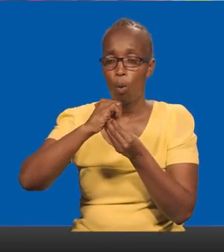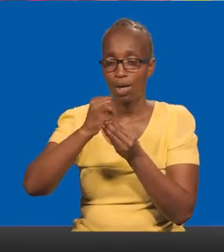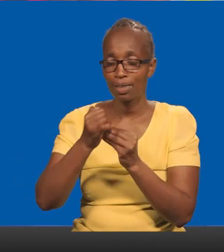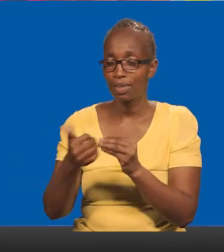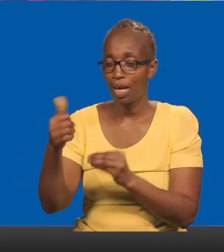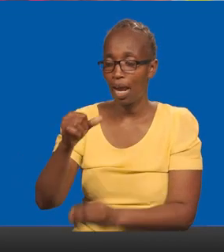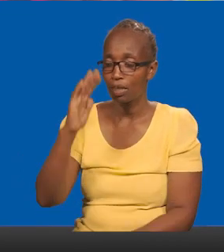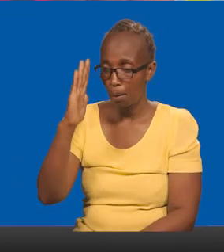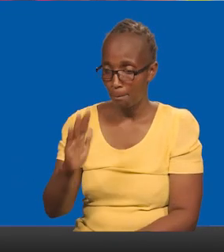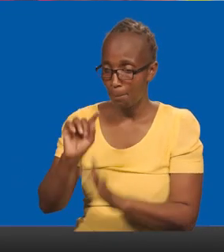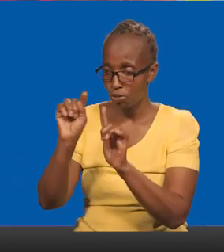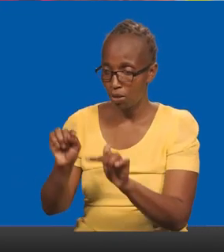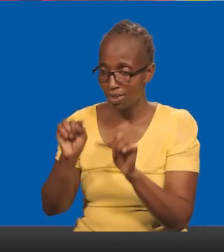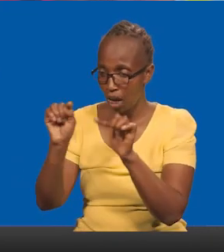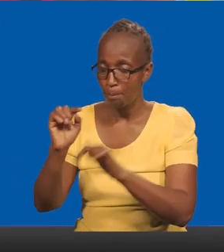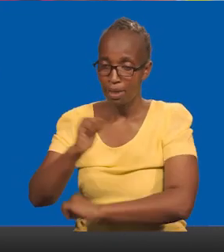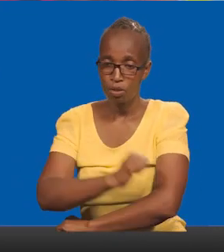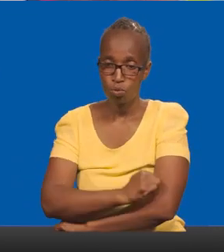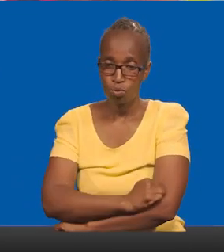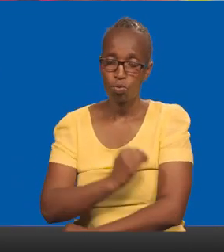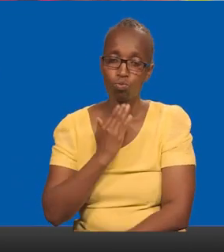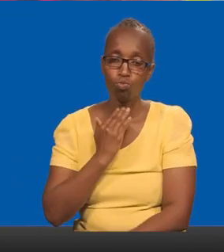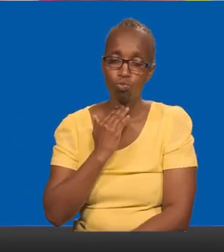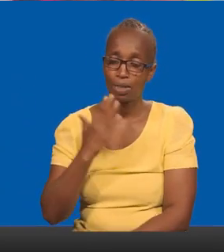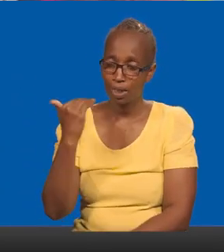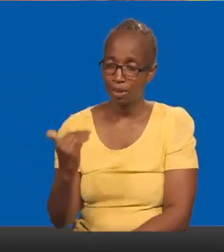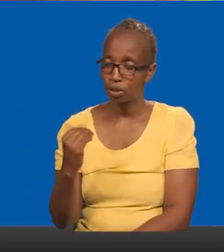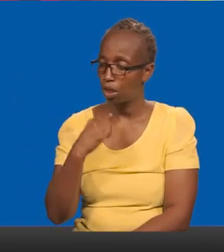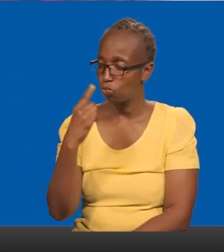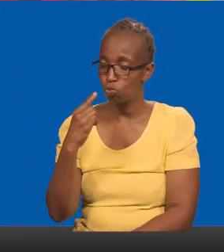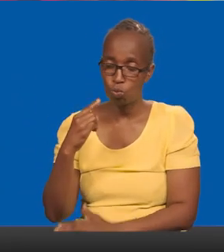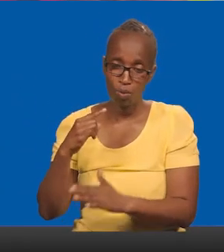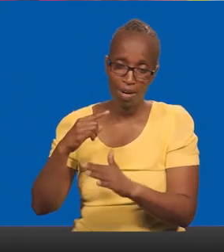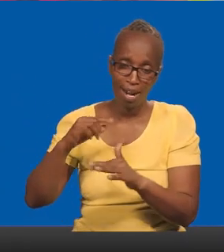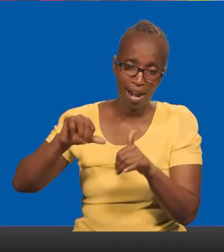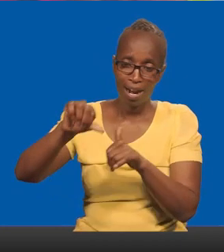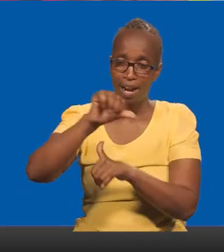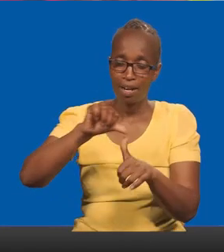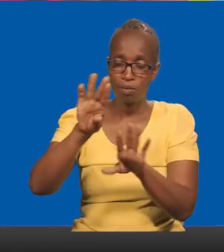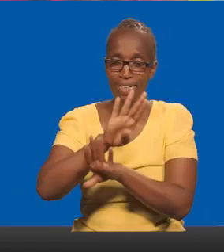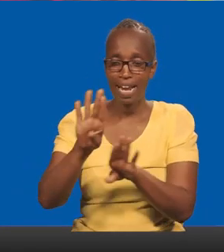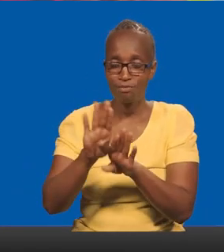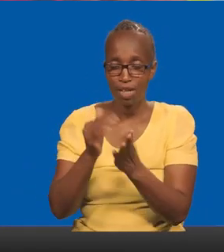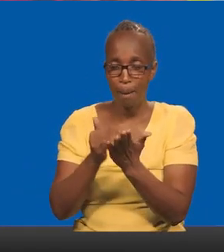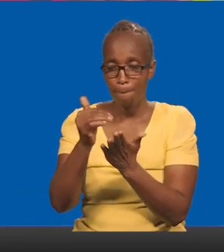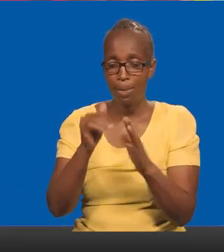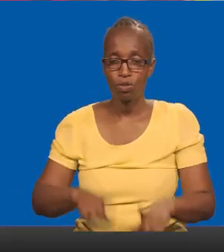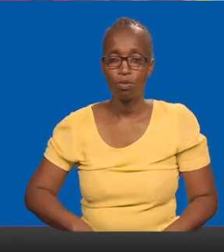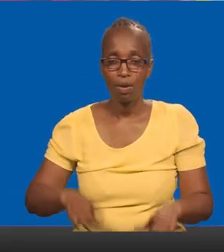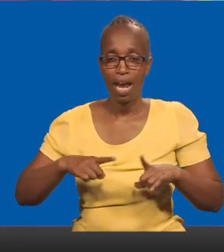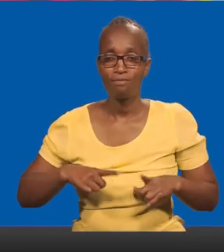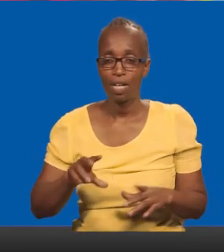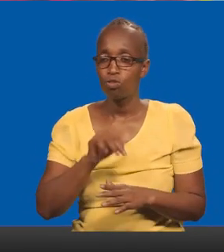we just want to mold anyone coming out from our school. We want a child who is all around in every aspect of life. We